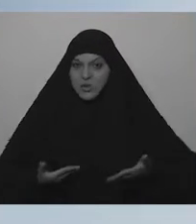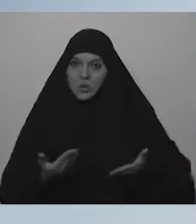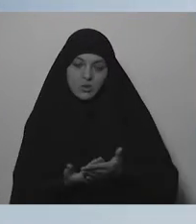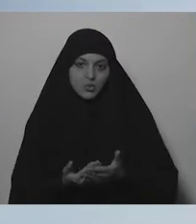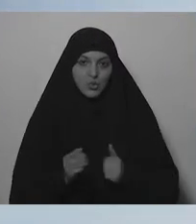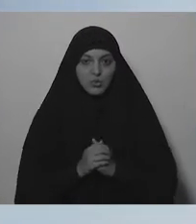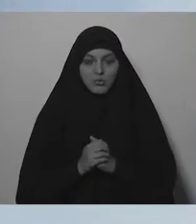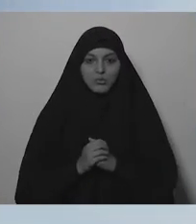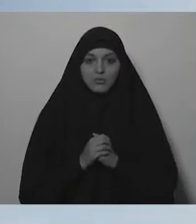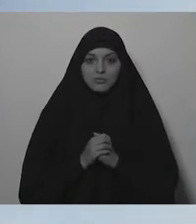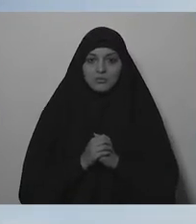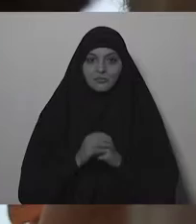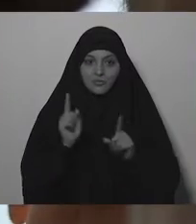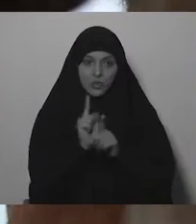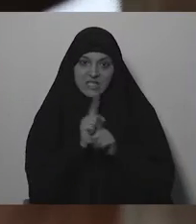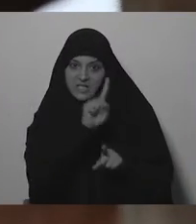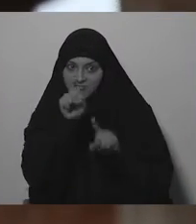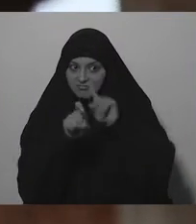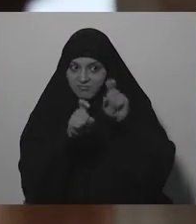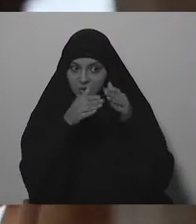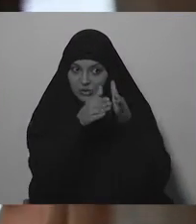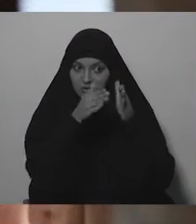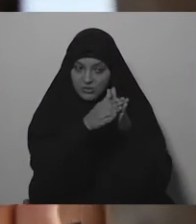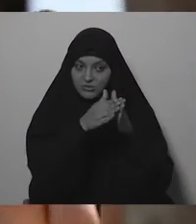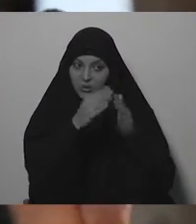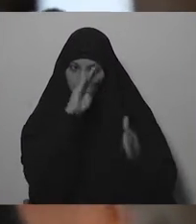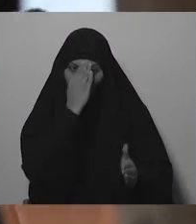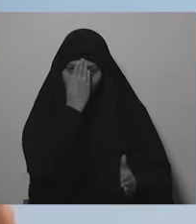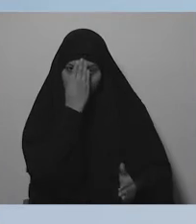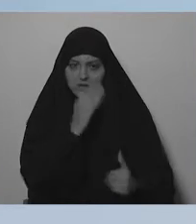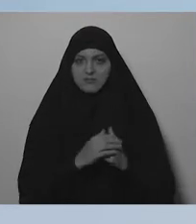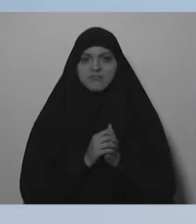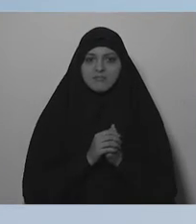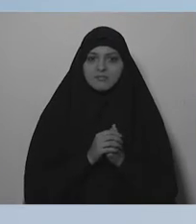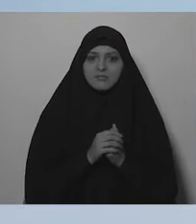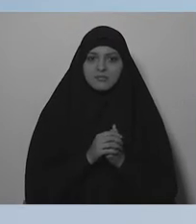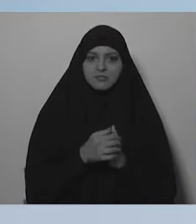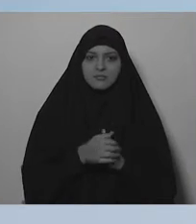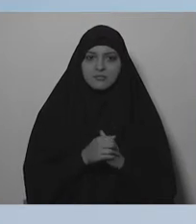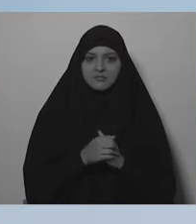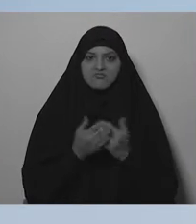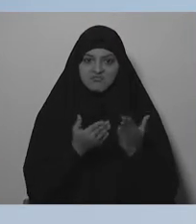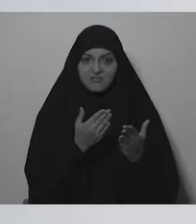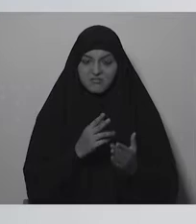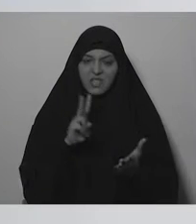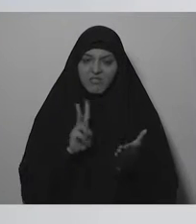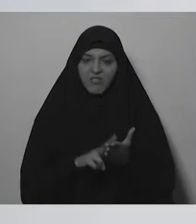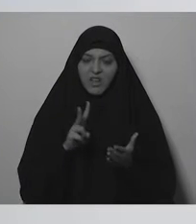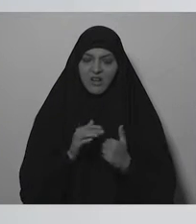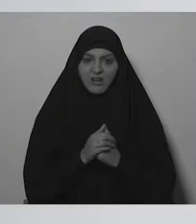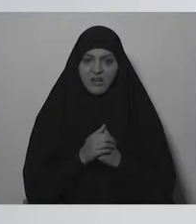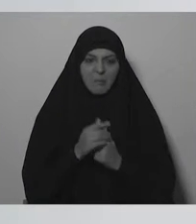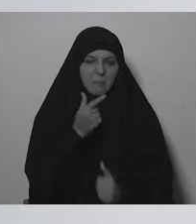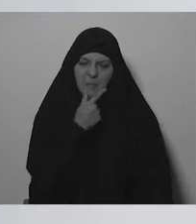same situation. So they were questioning them and to make their own knowledge. It was not